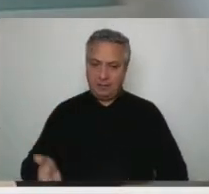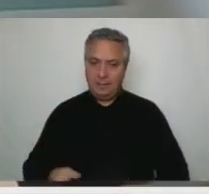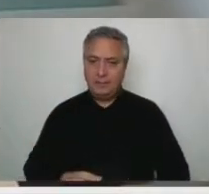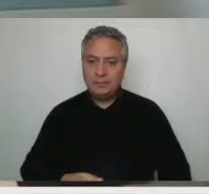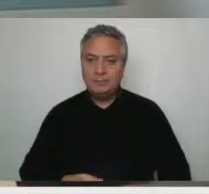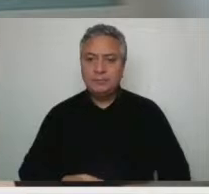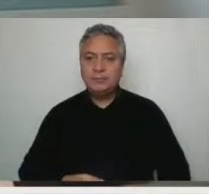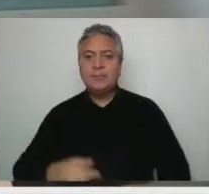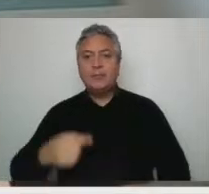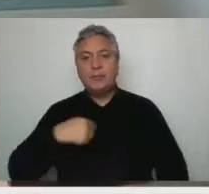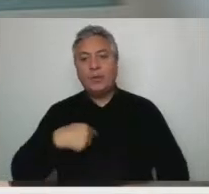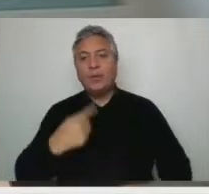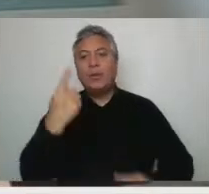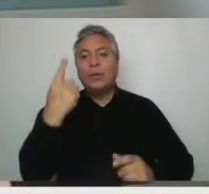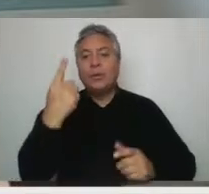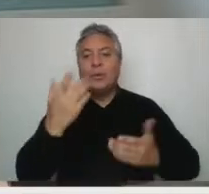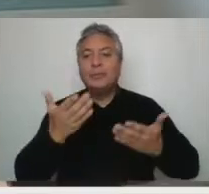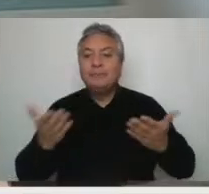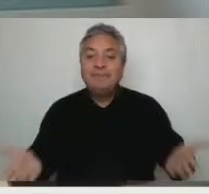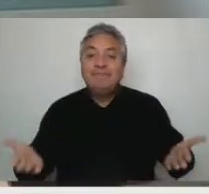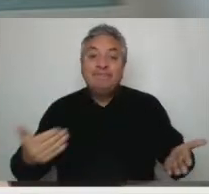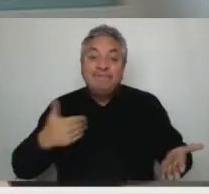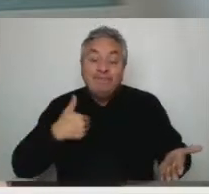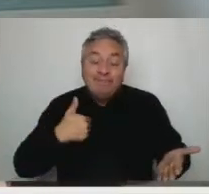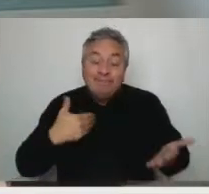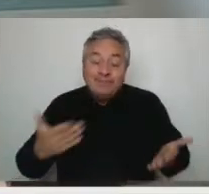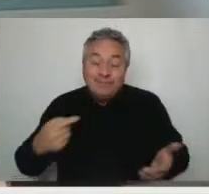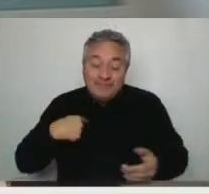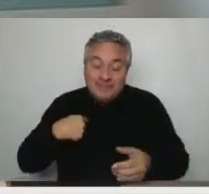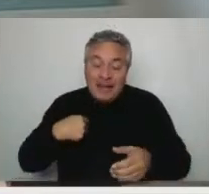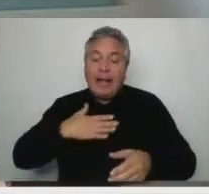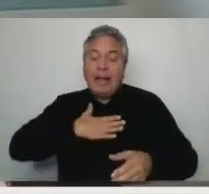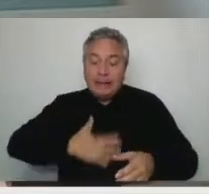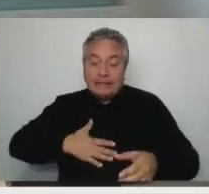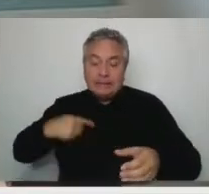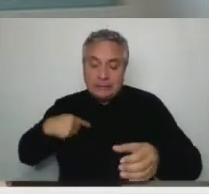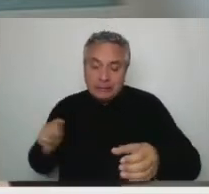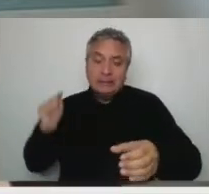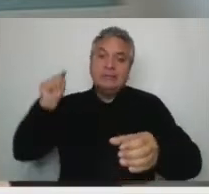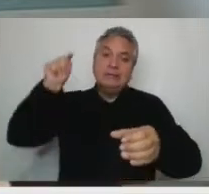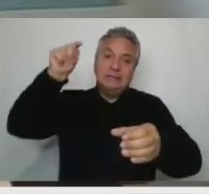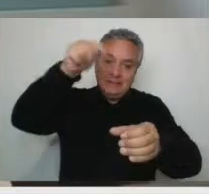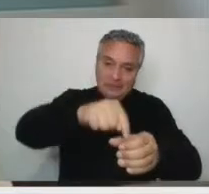person. Whenever I visited Chile, I've enjoyed it enormously.